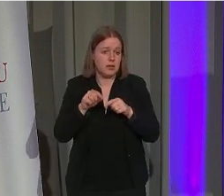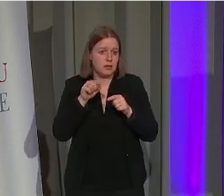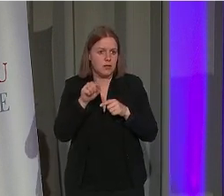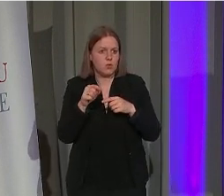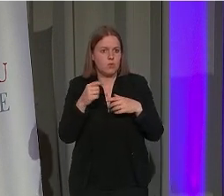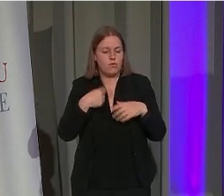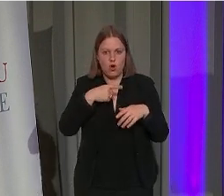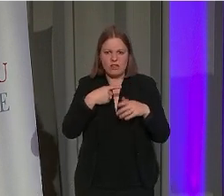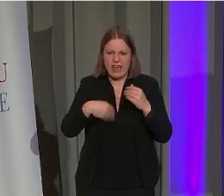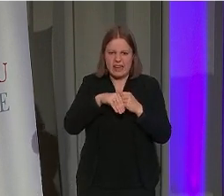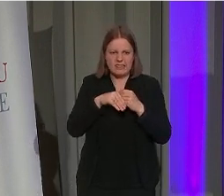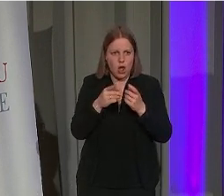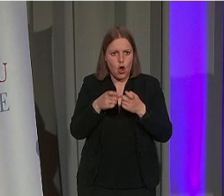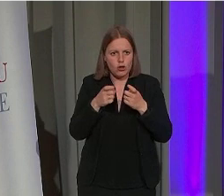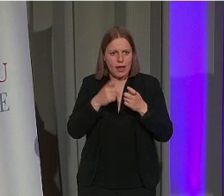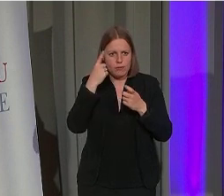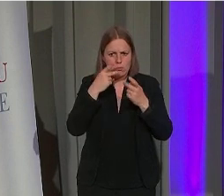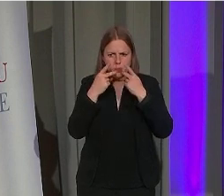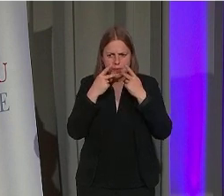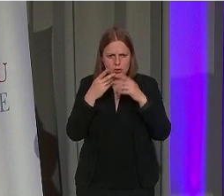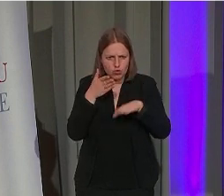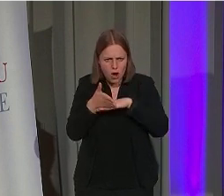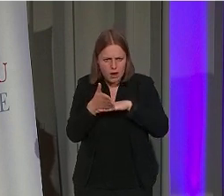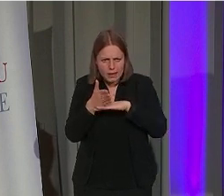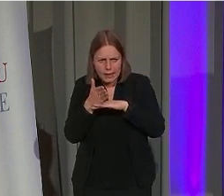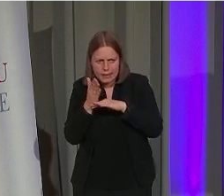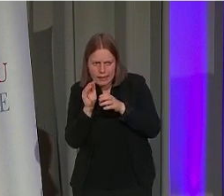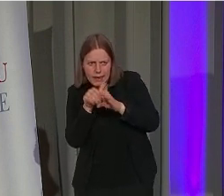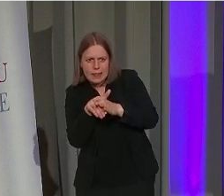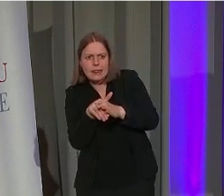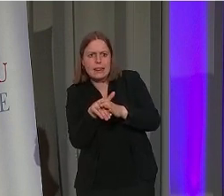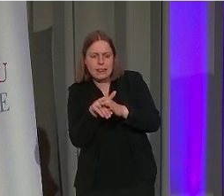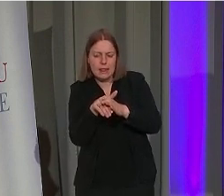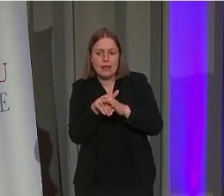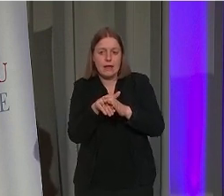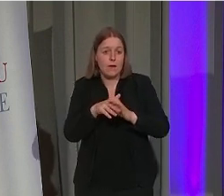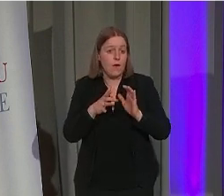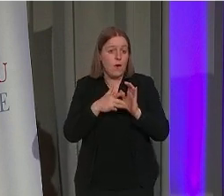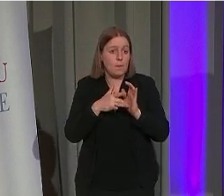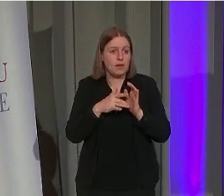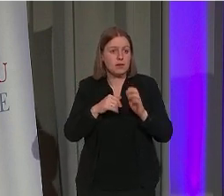us to add that extra digital layer of accessibility.